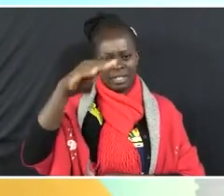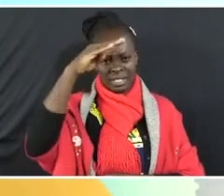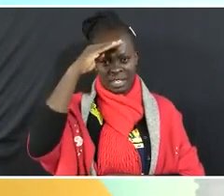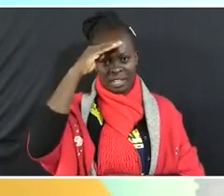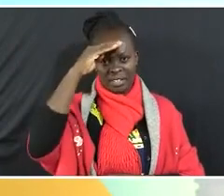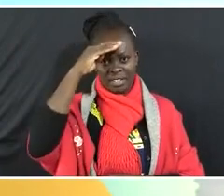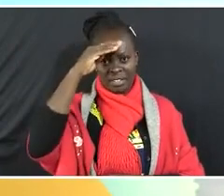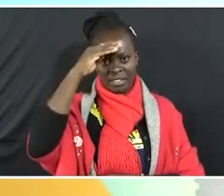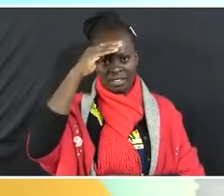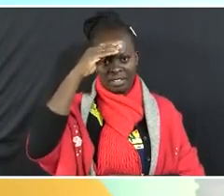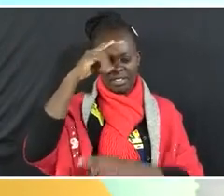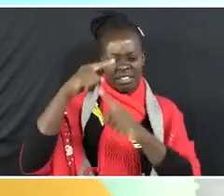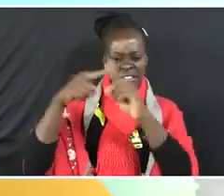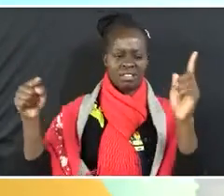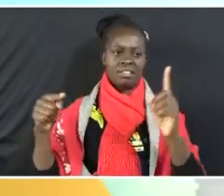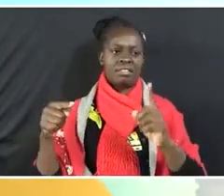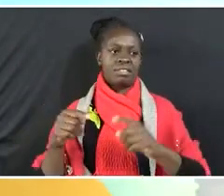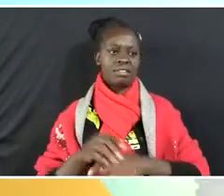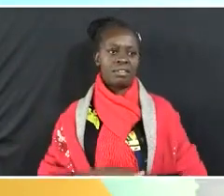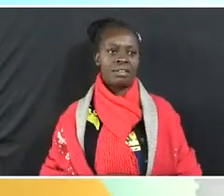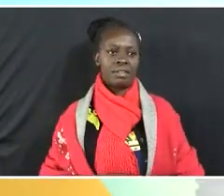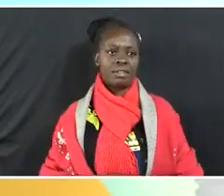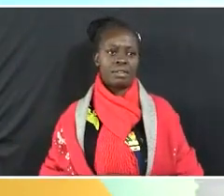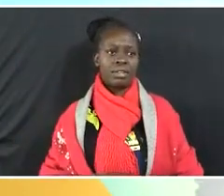And it happened, they killed him.